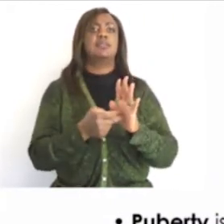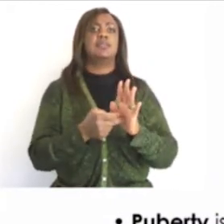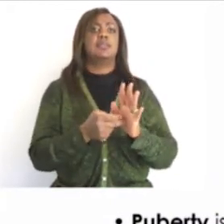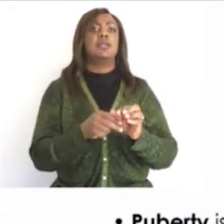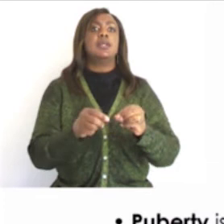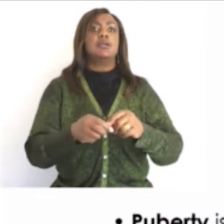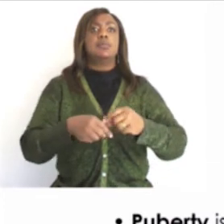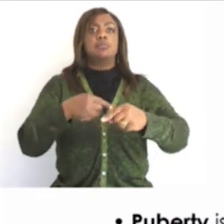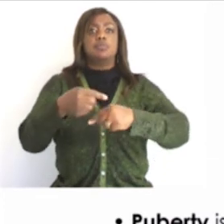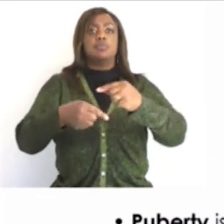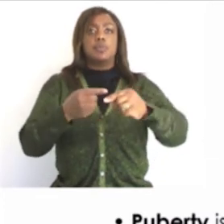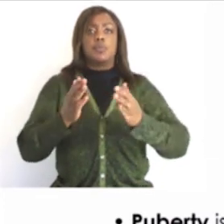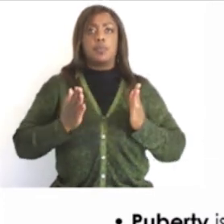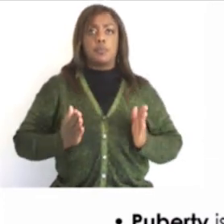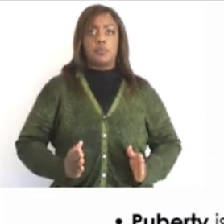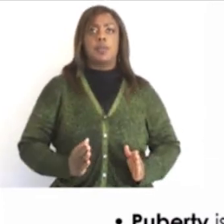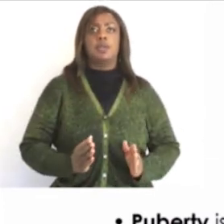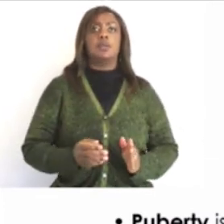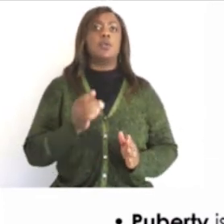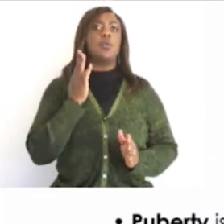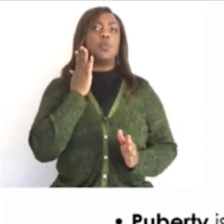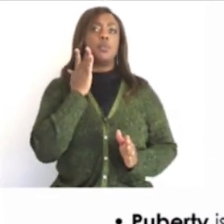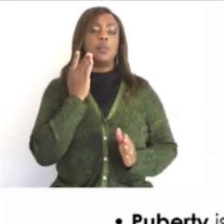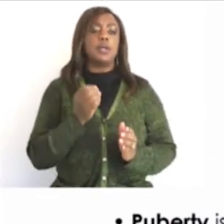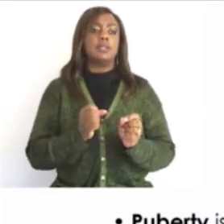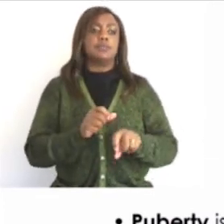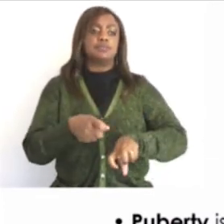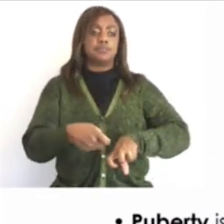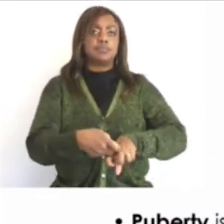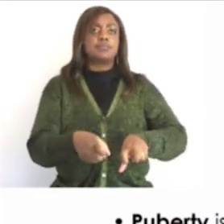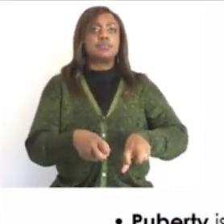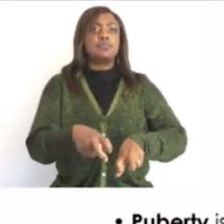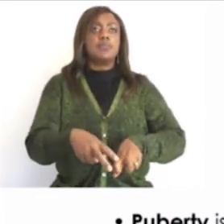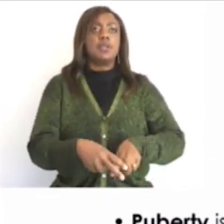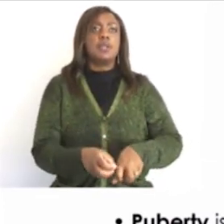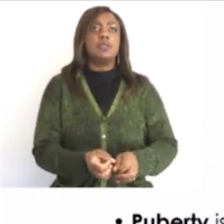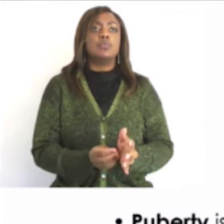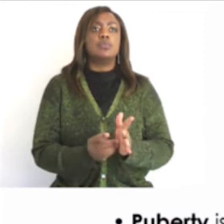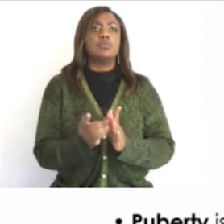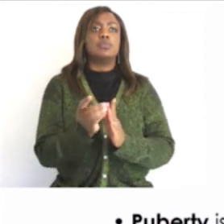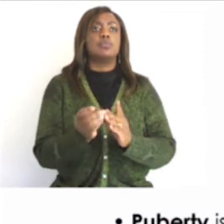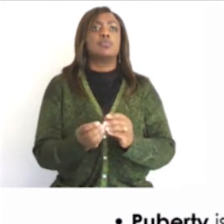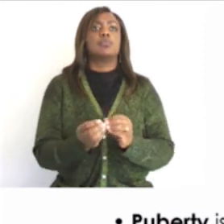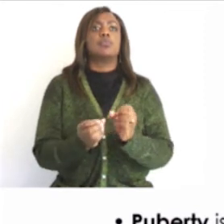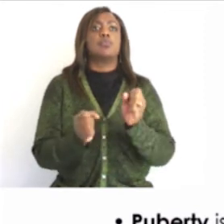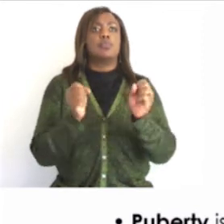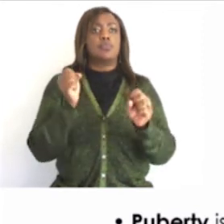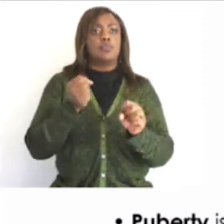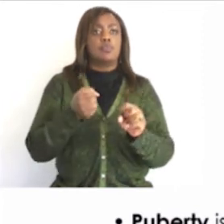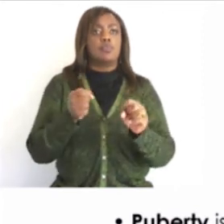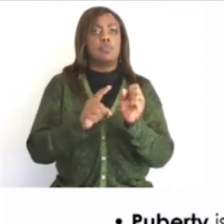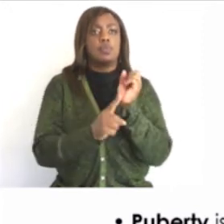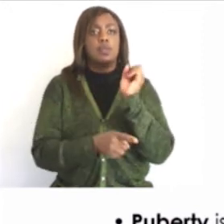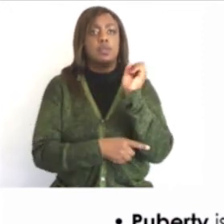the stage in the human life cycle when the sexual organs mature for reproduction. In short, we say puberty is